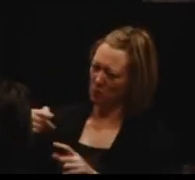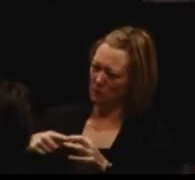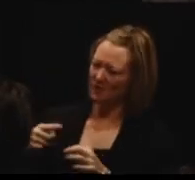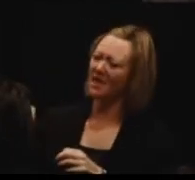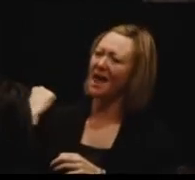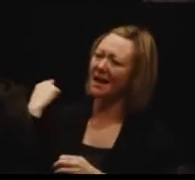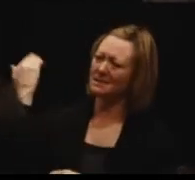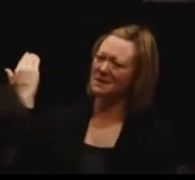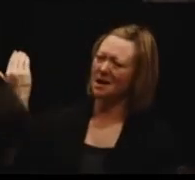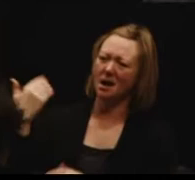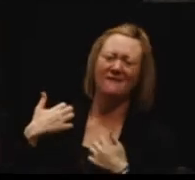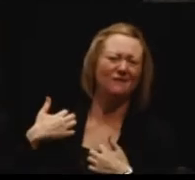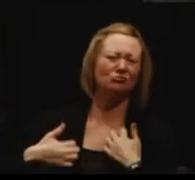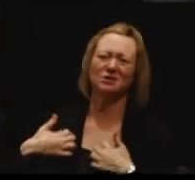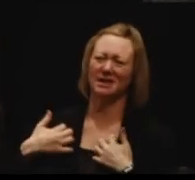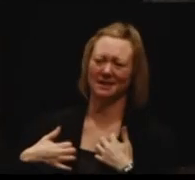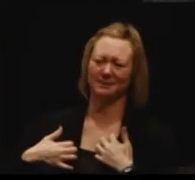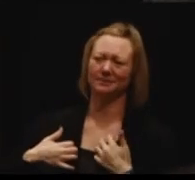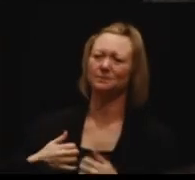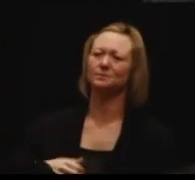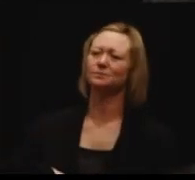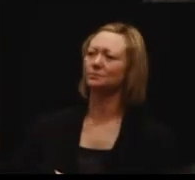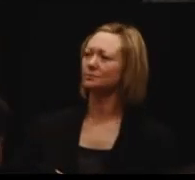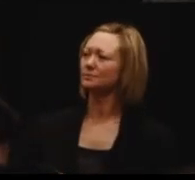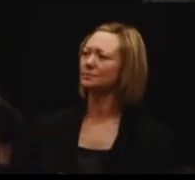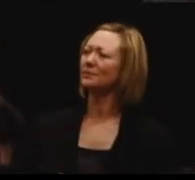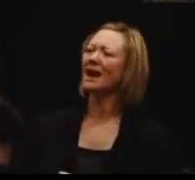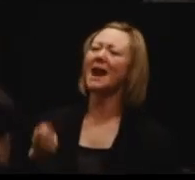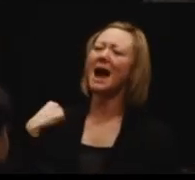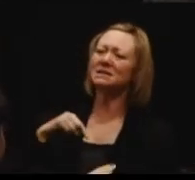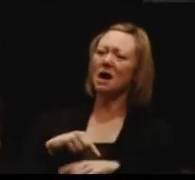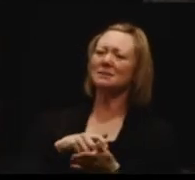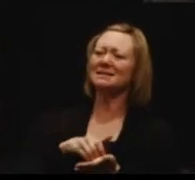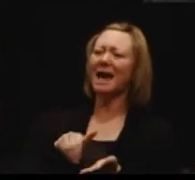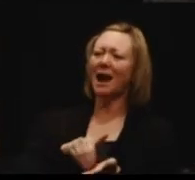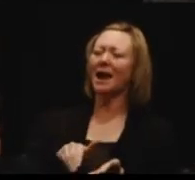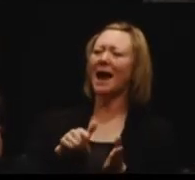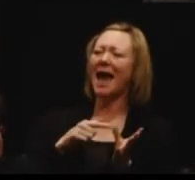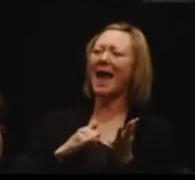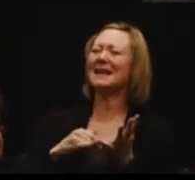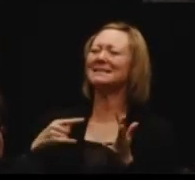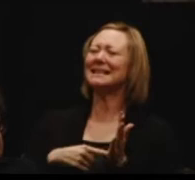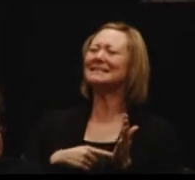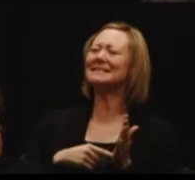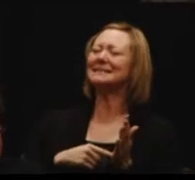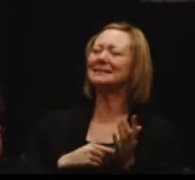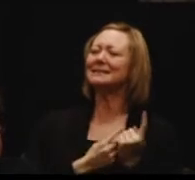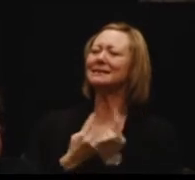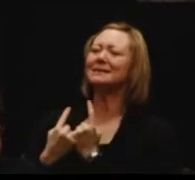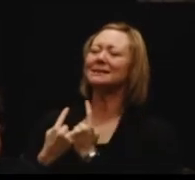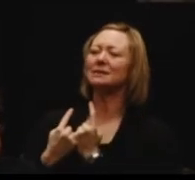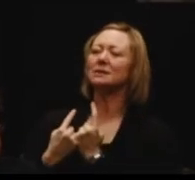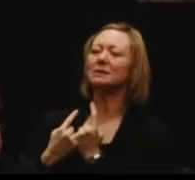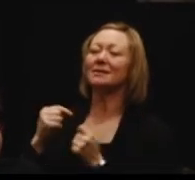interesting for when we went through the last round of privatisation, we kind of didn't value a lot of the skills